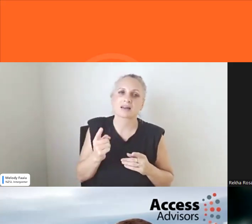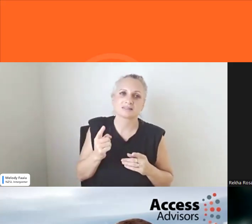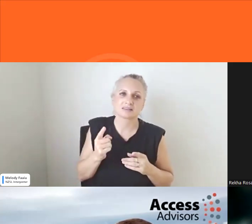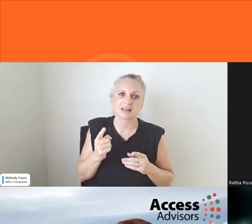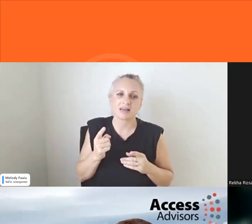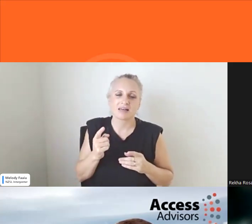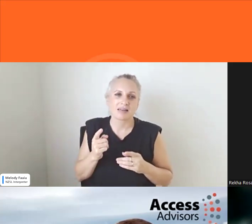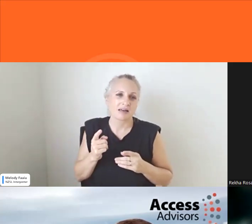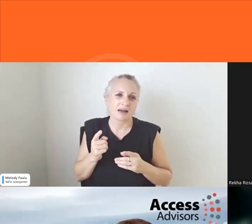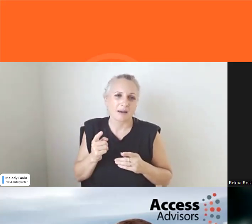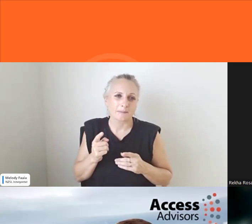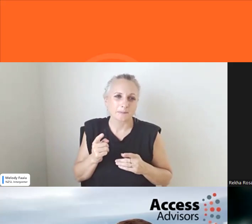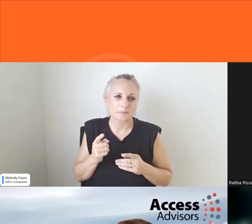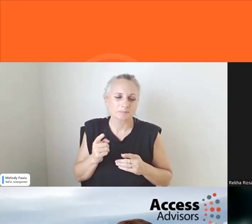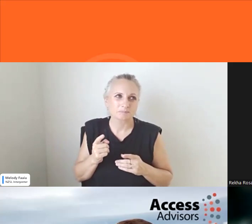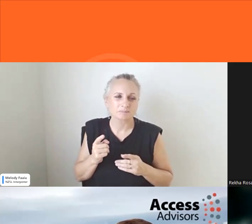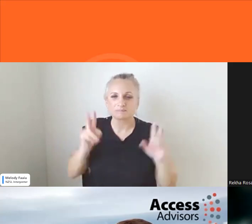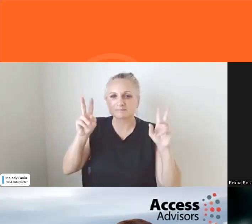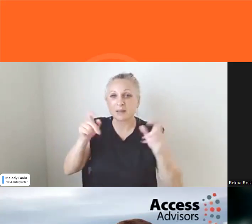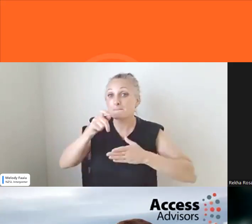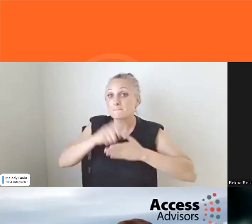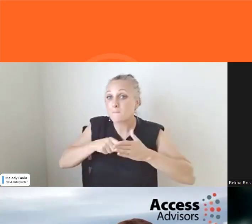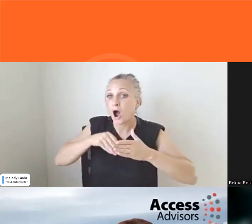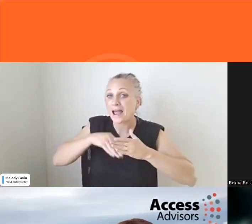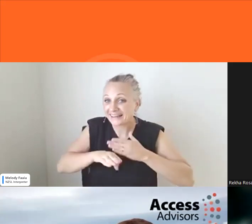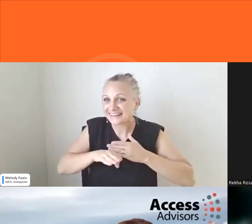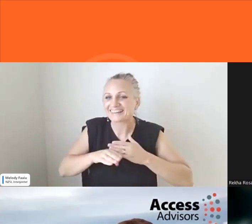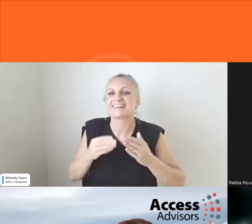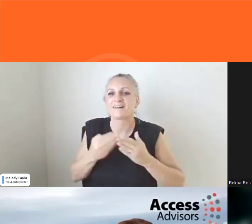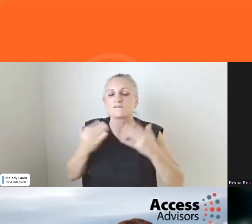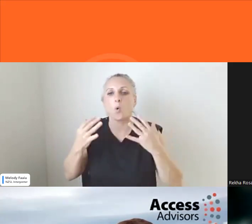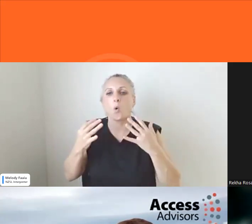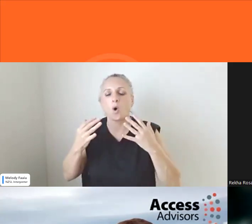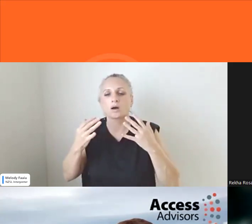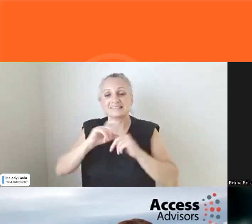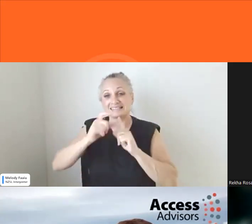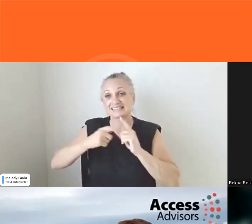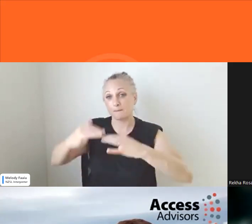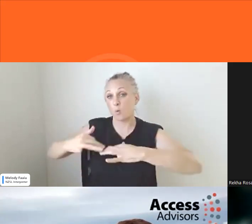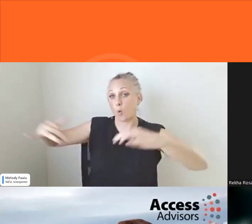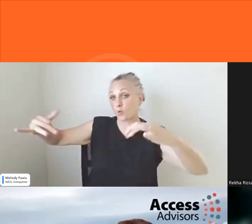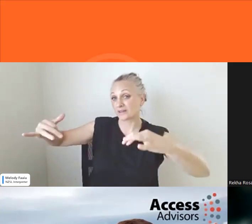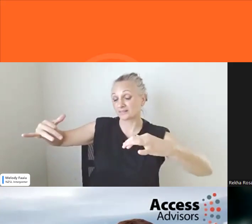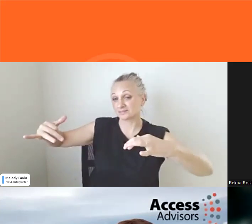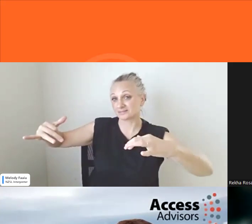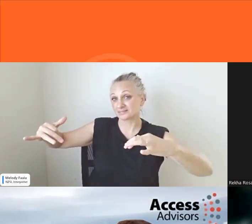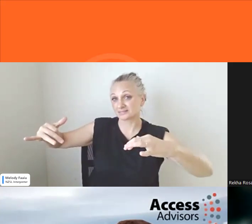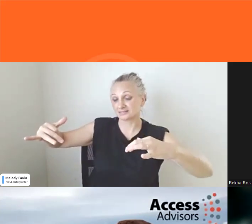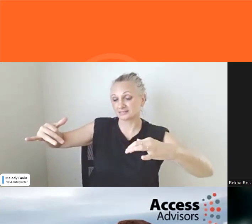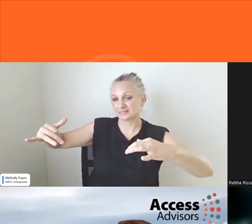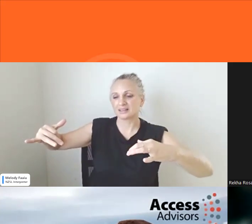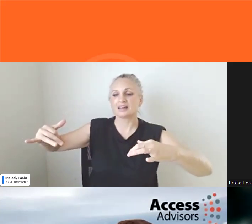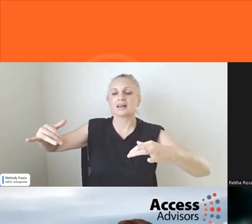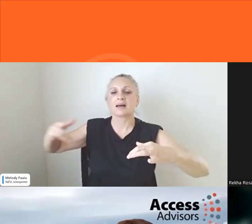buy-in of a disabled audience. If you exclude people, you